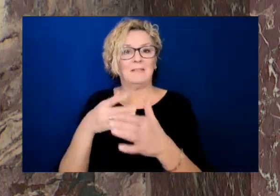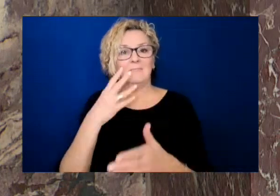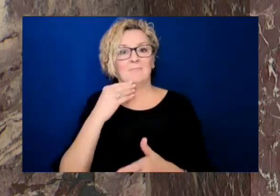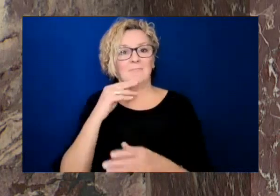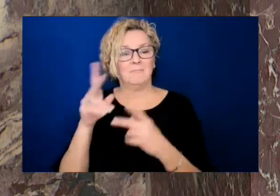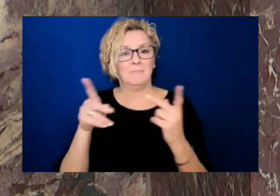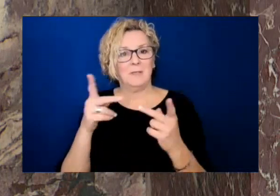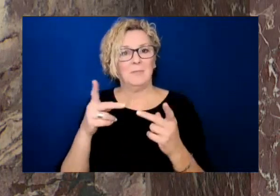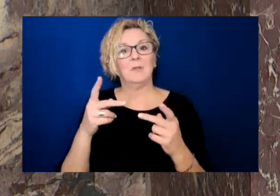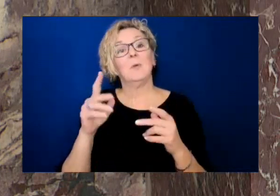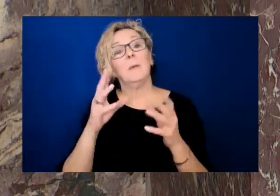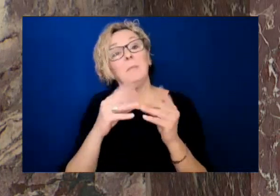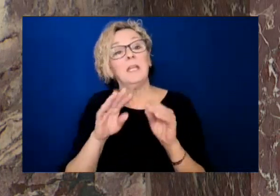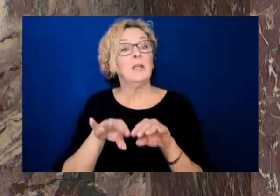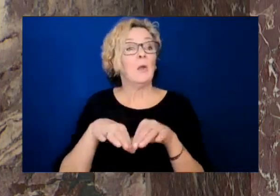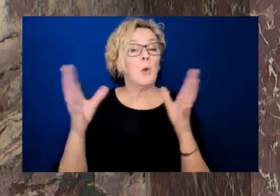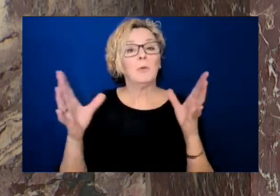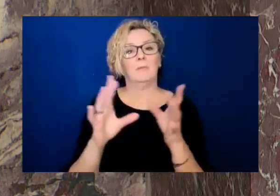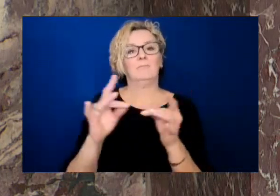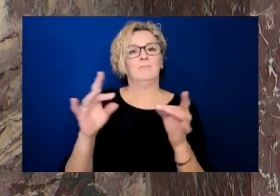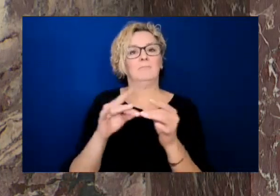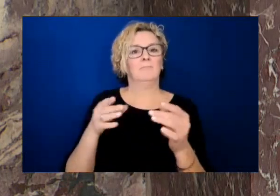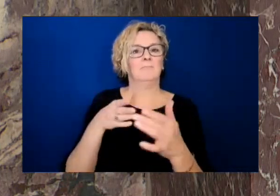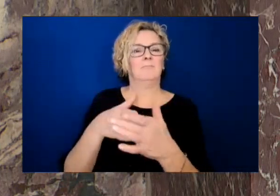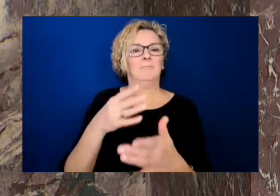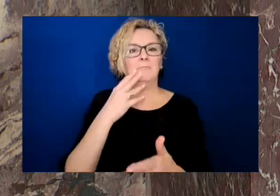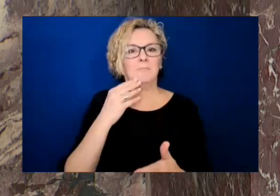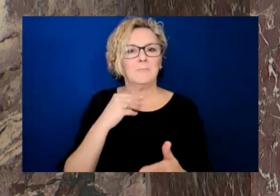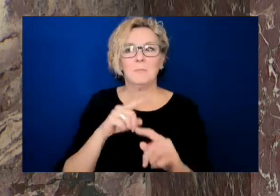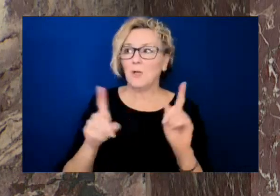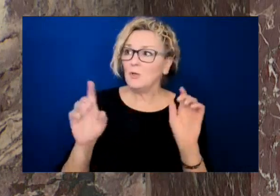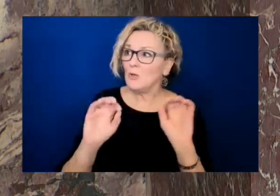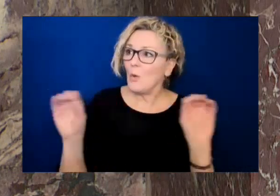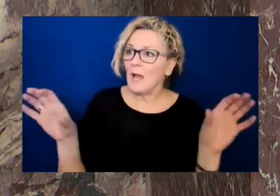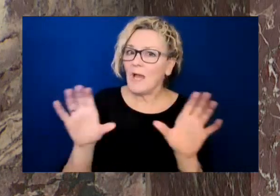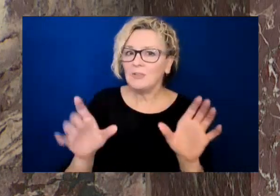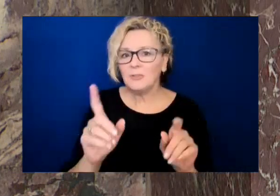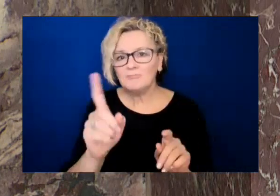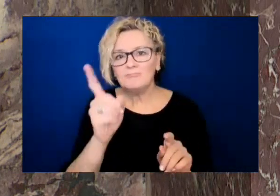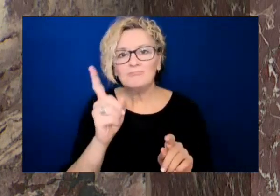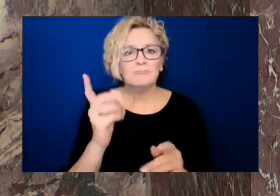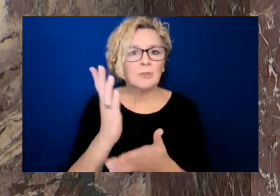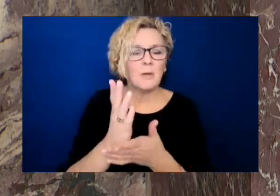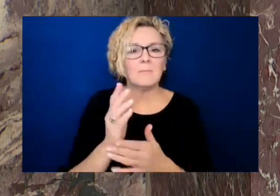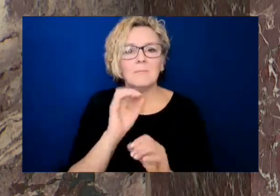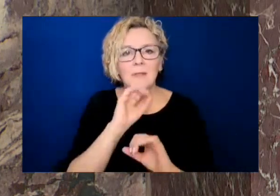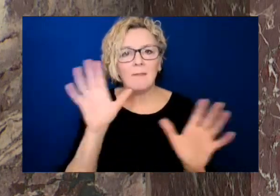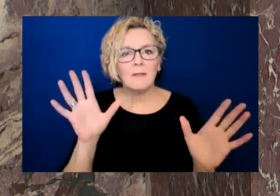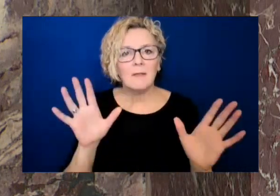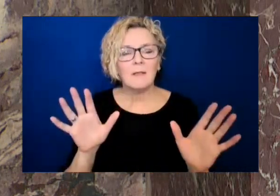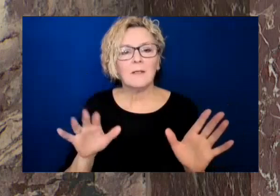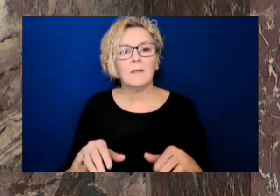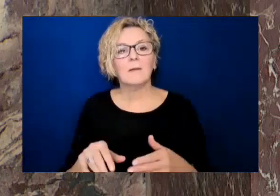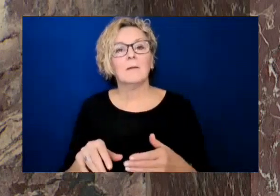action in response to these concerns being raised. Member has a question. Will the